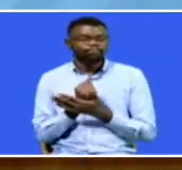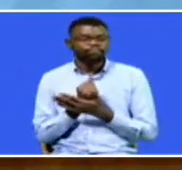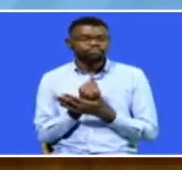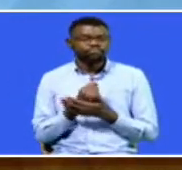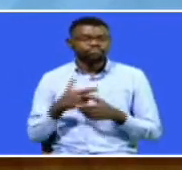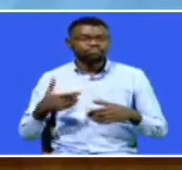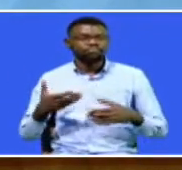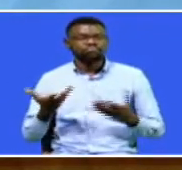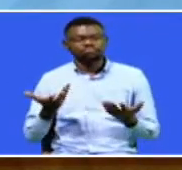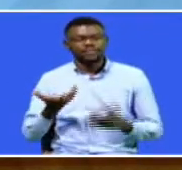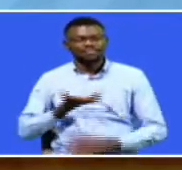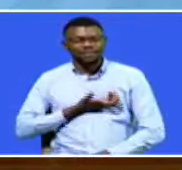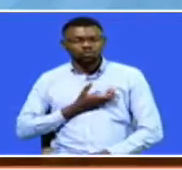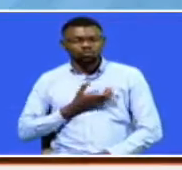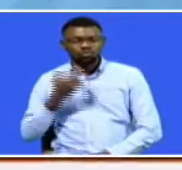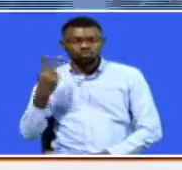event.